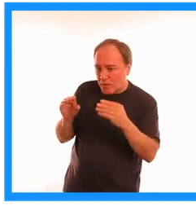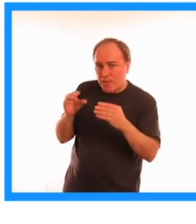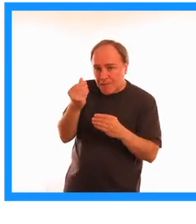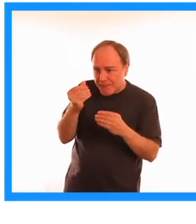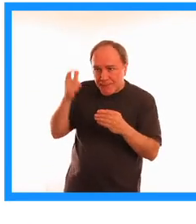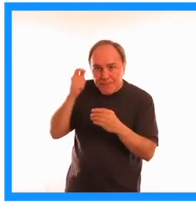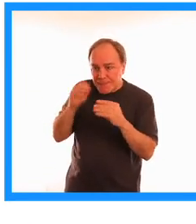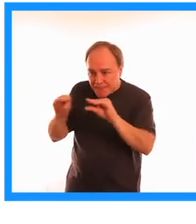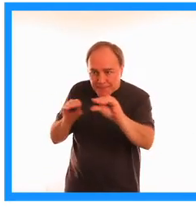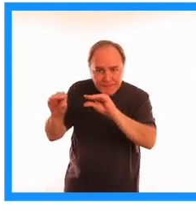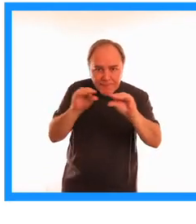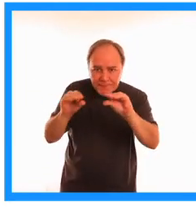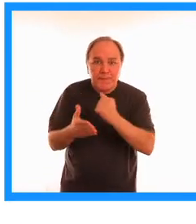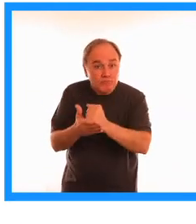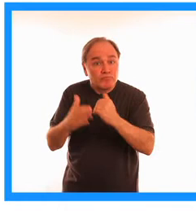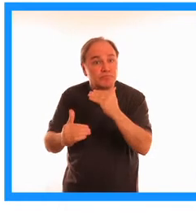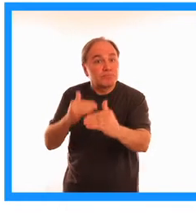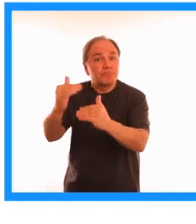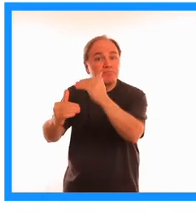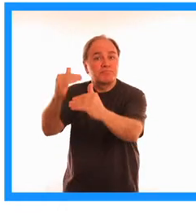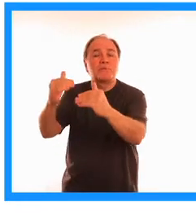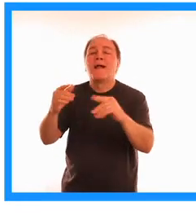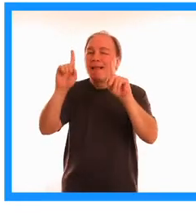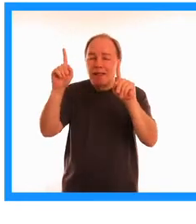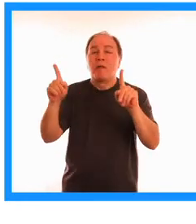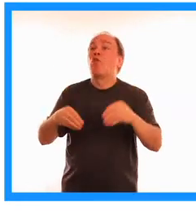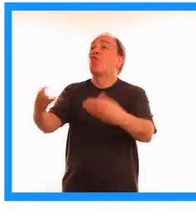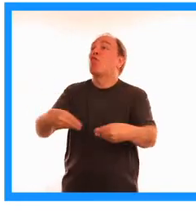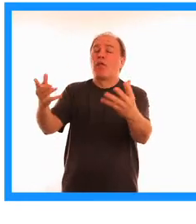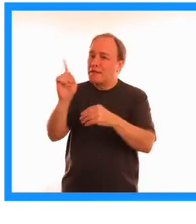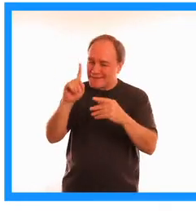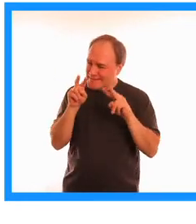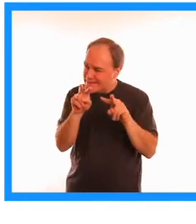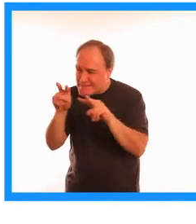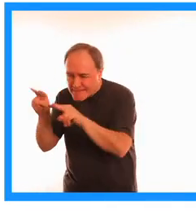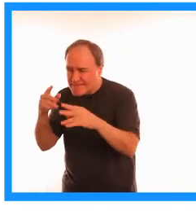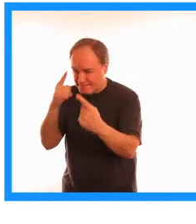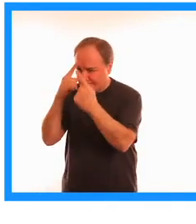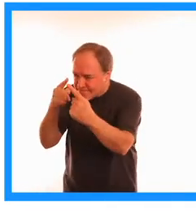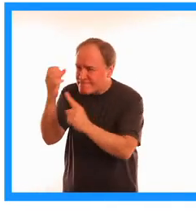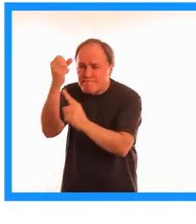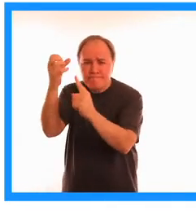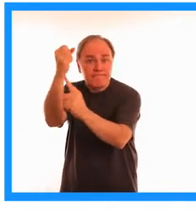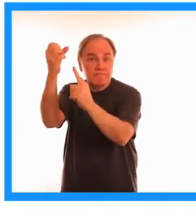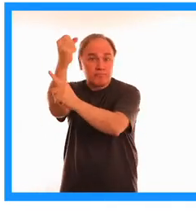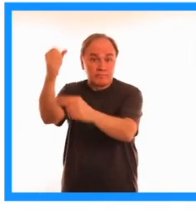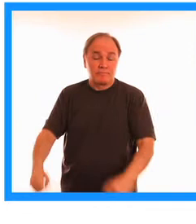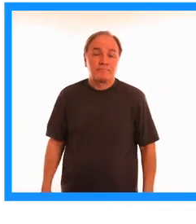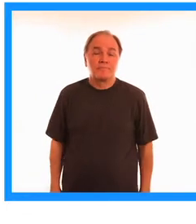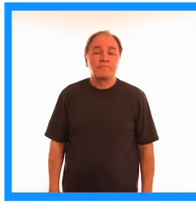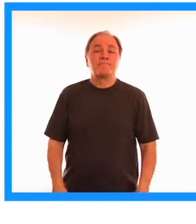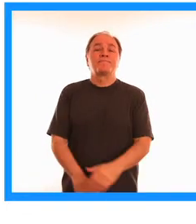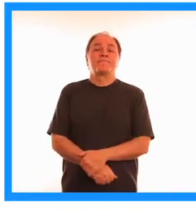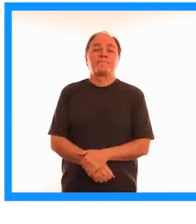and run by local communities, with the active participation of children and adults with disabilities. Interventions often appear small, such as